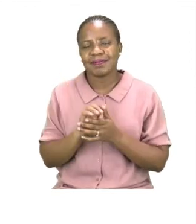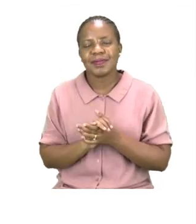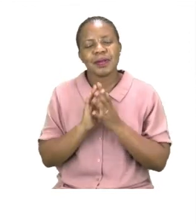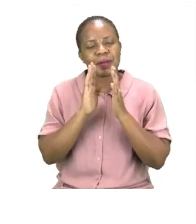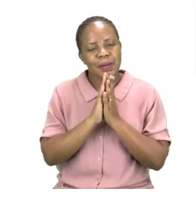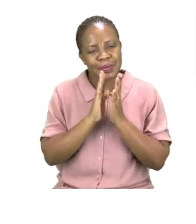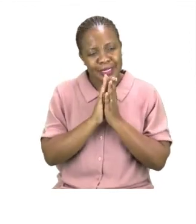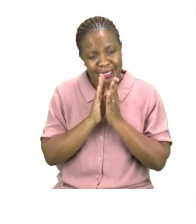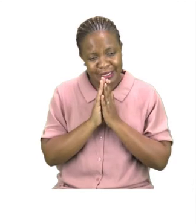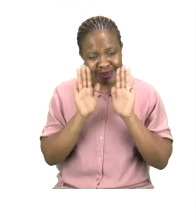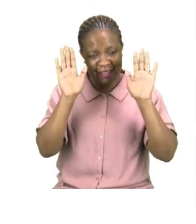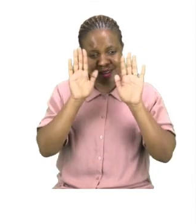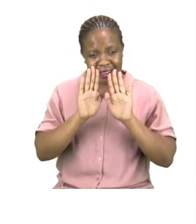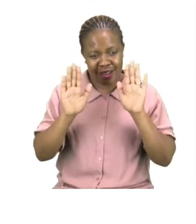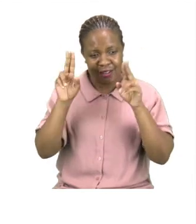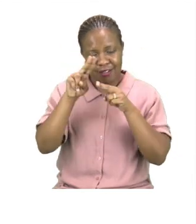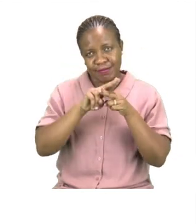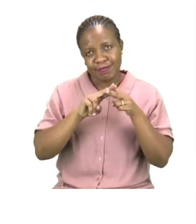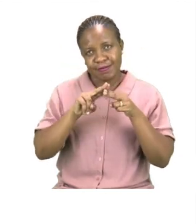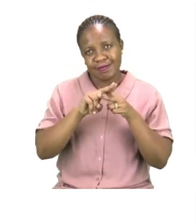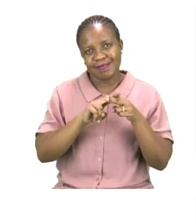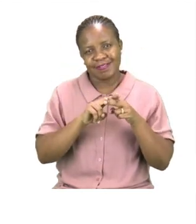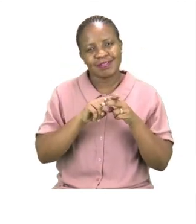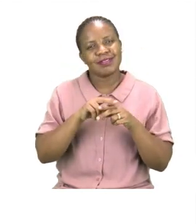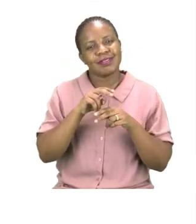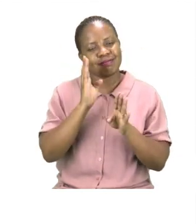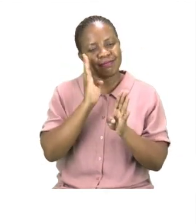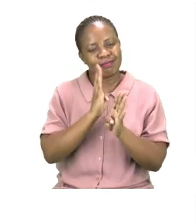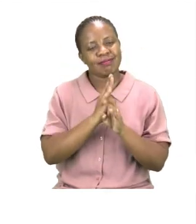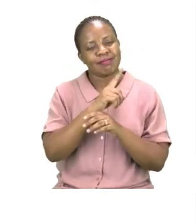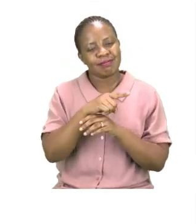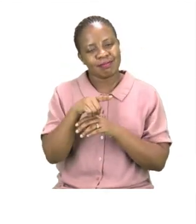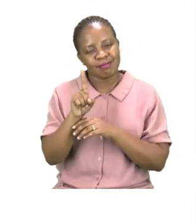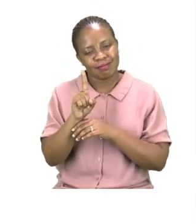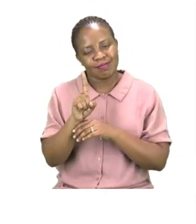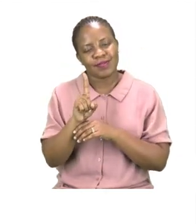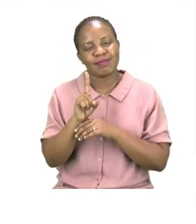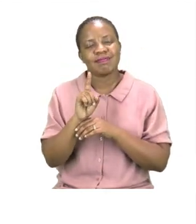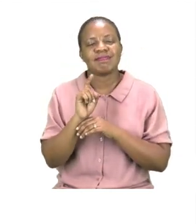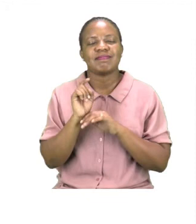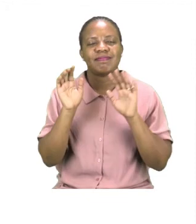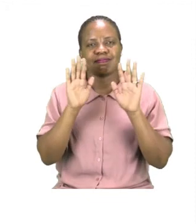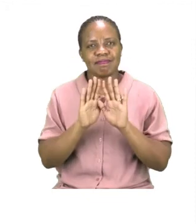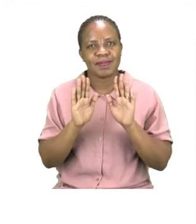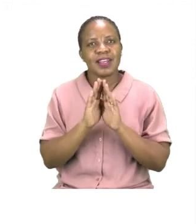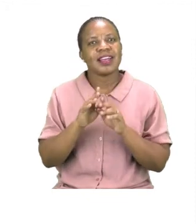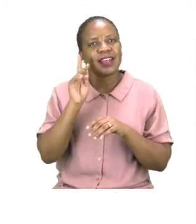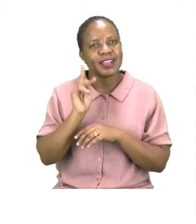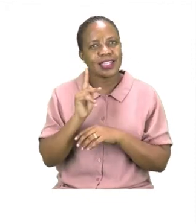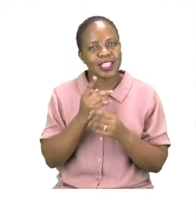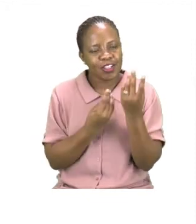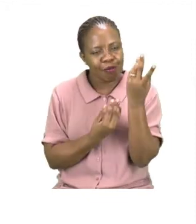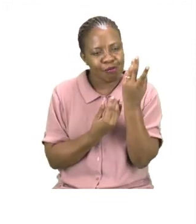correct colour. Including the fire that's on the other side. Please take your